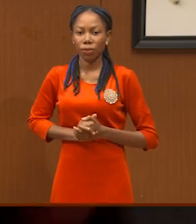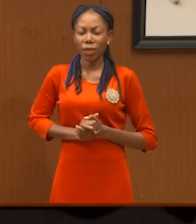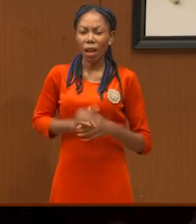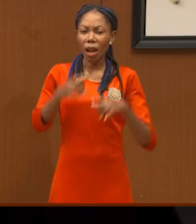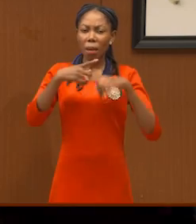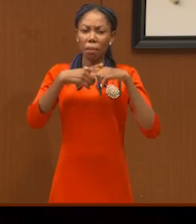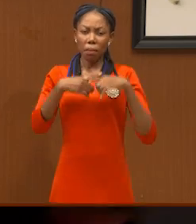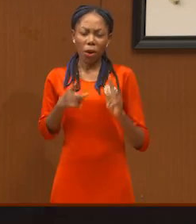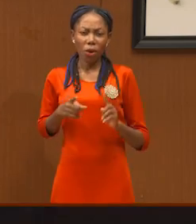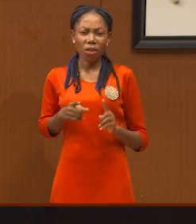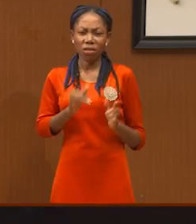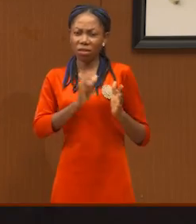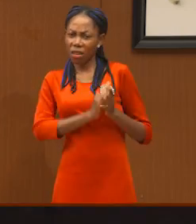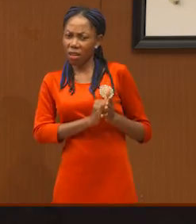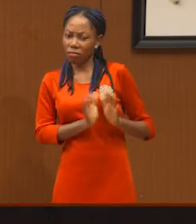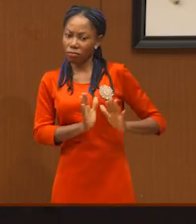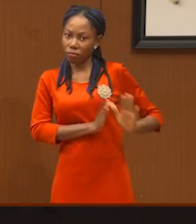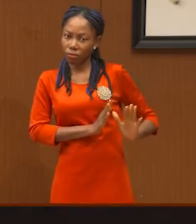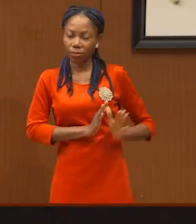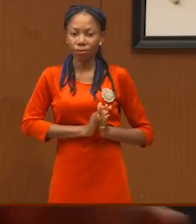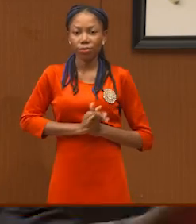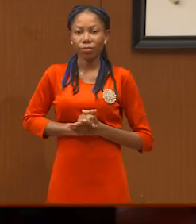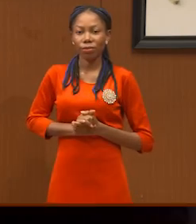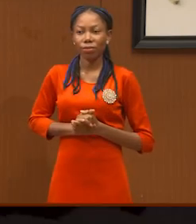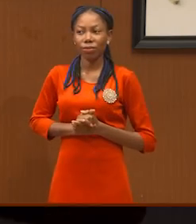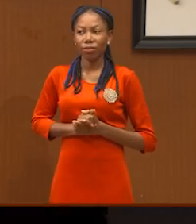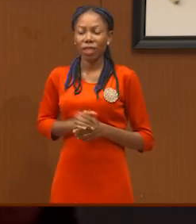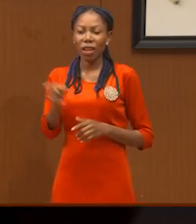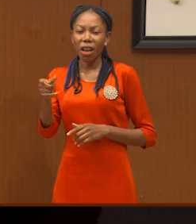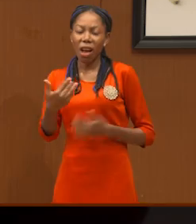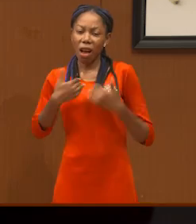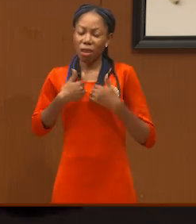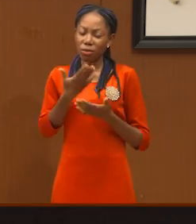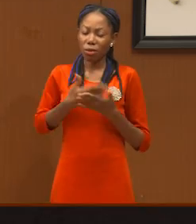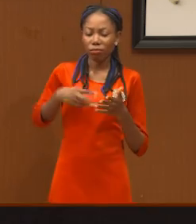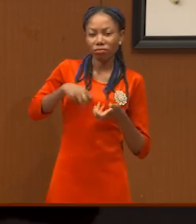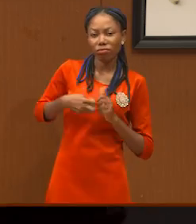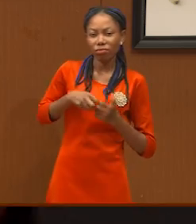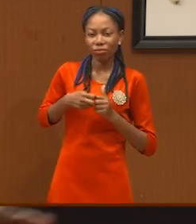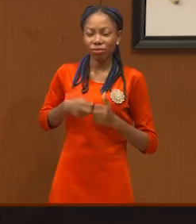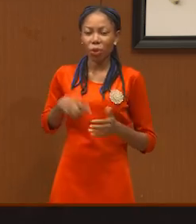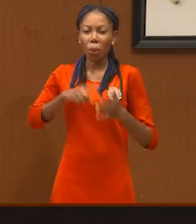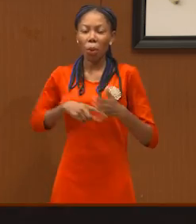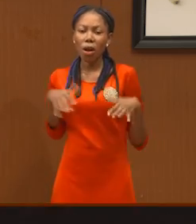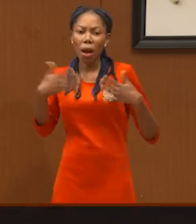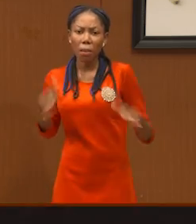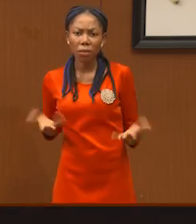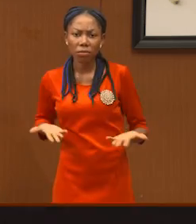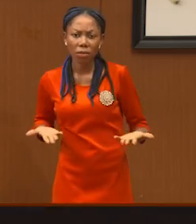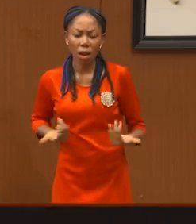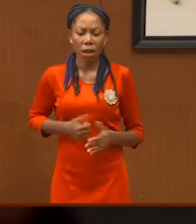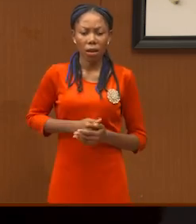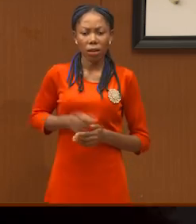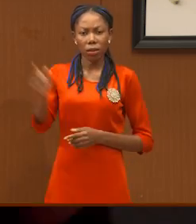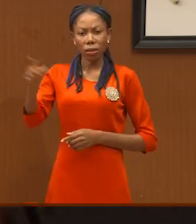But be that the case, I started having some issues. What happened was that I resigned from Dangote